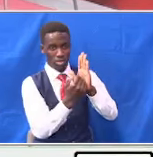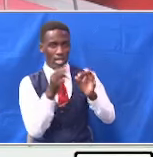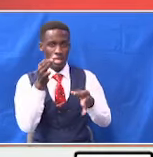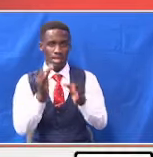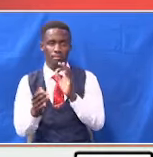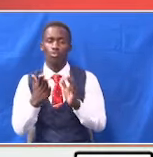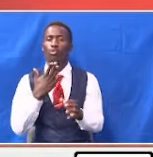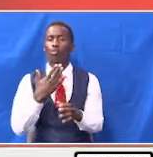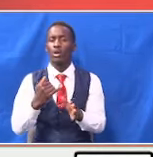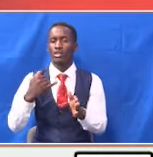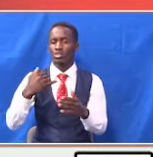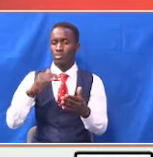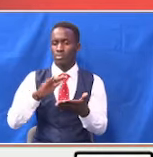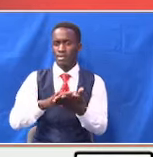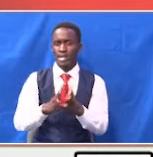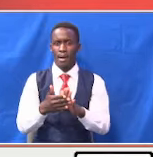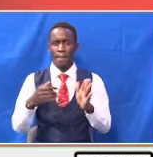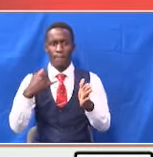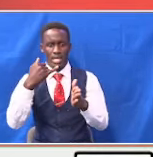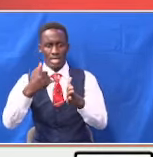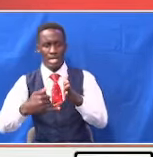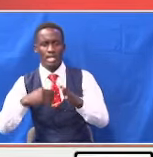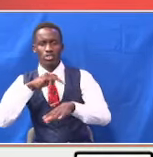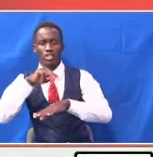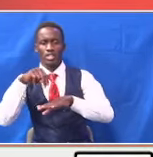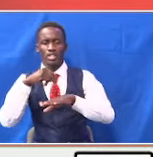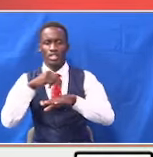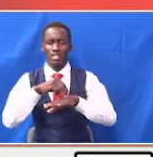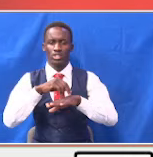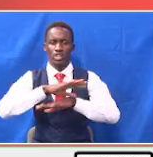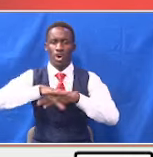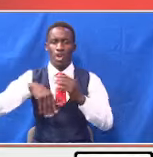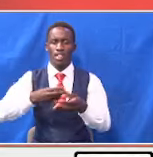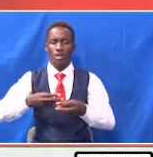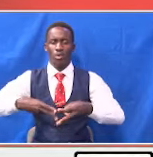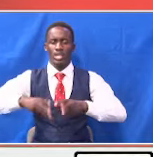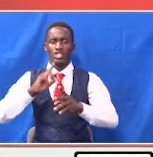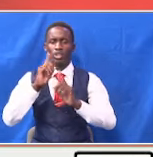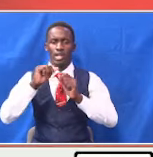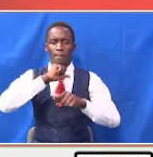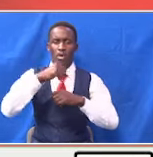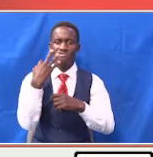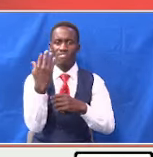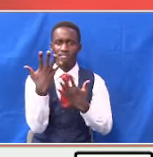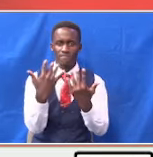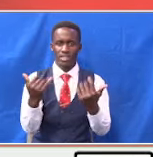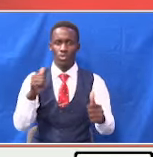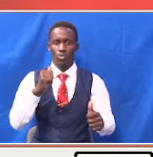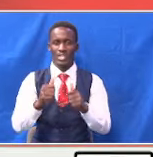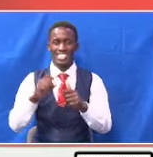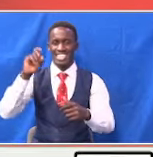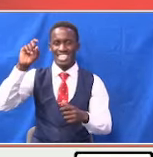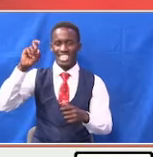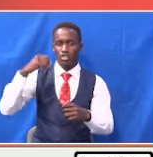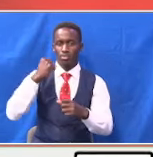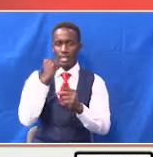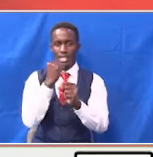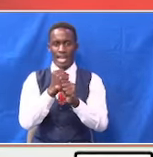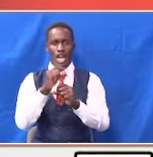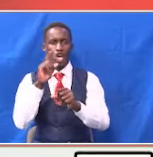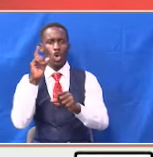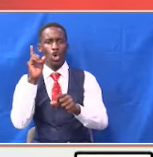an industrial nation, are on the way. I talk about the three things that need to be done.